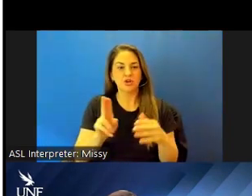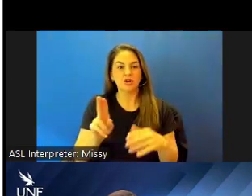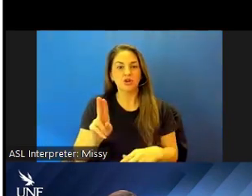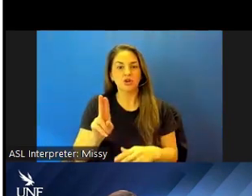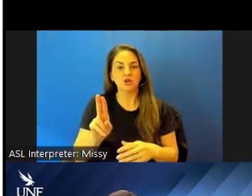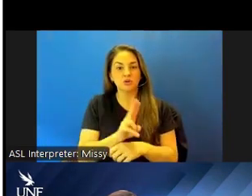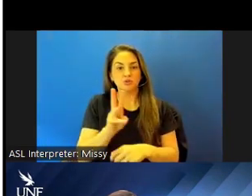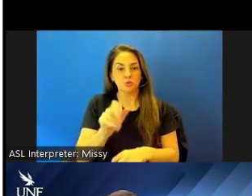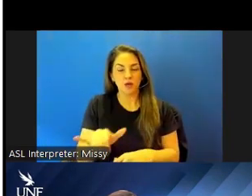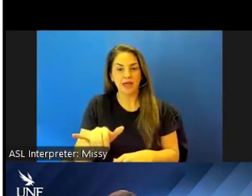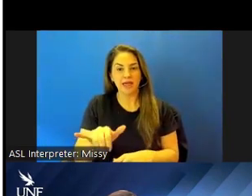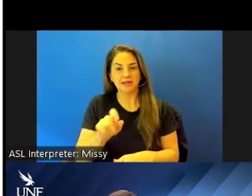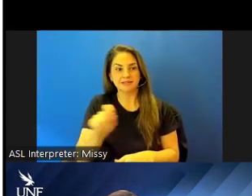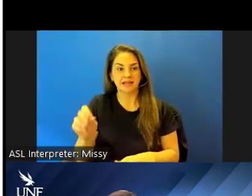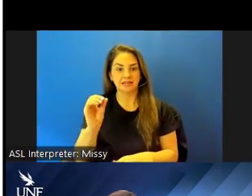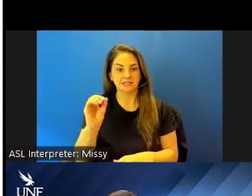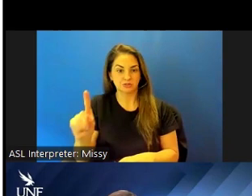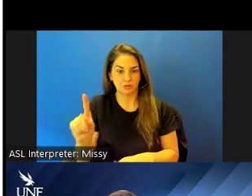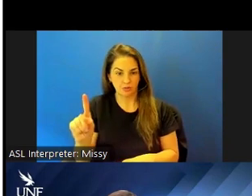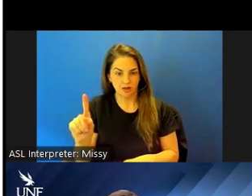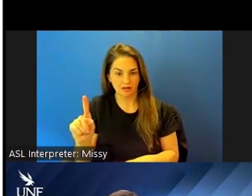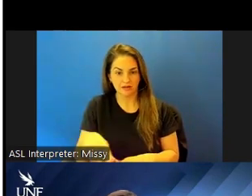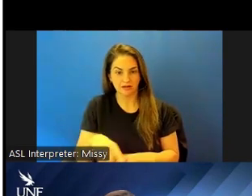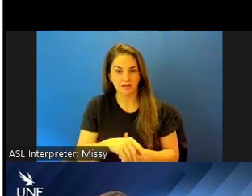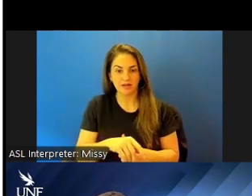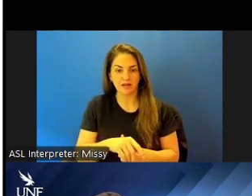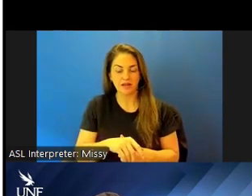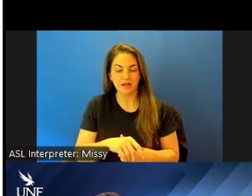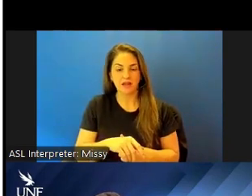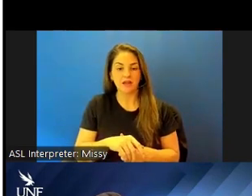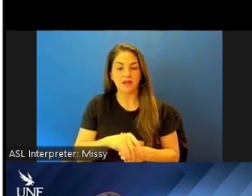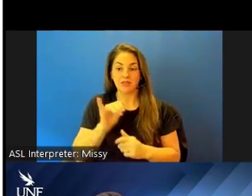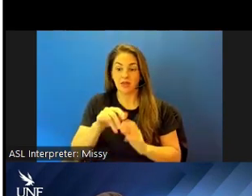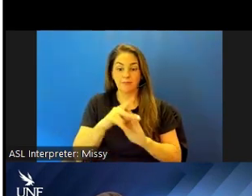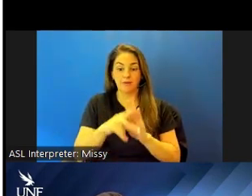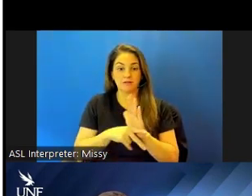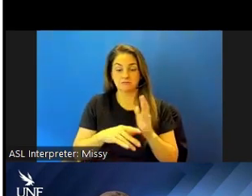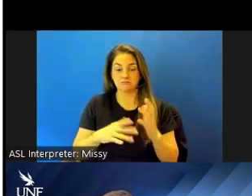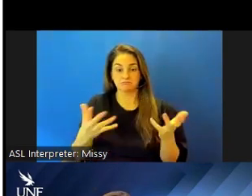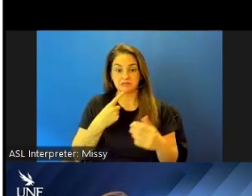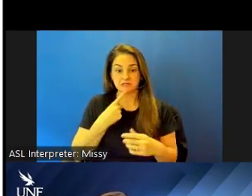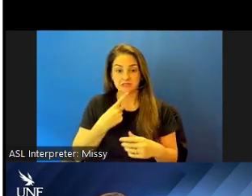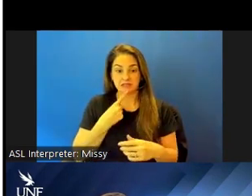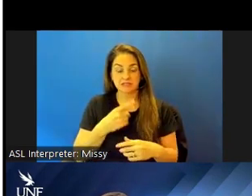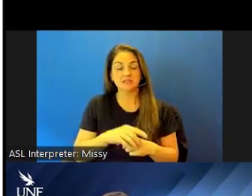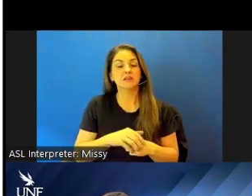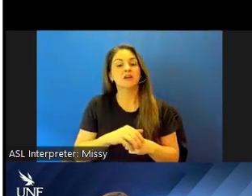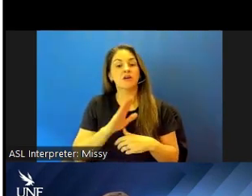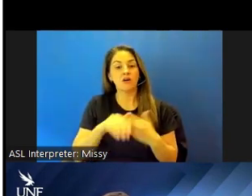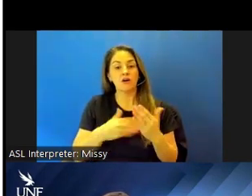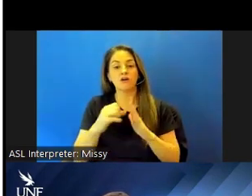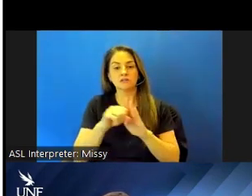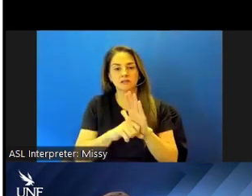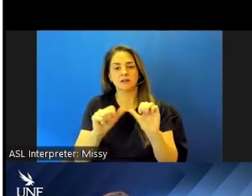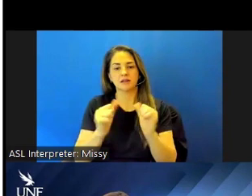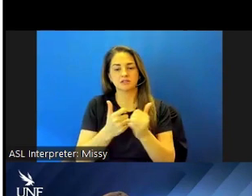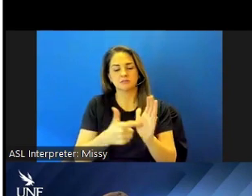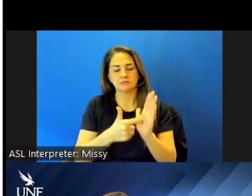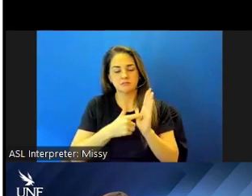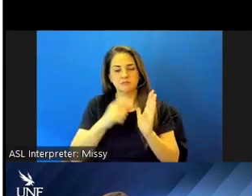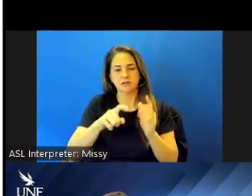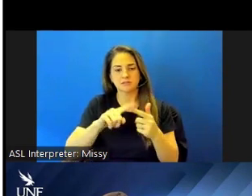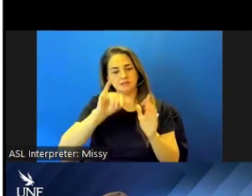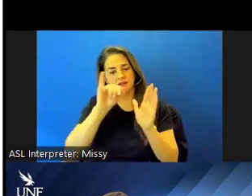userway-01. And in that state policy, it says that all state agencies need to identify an